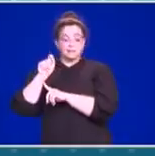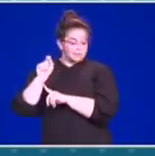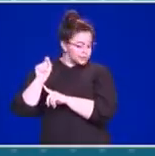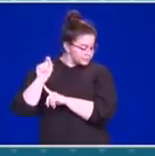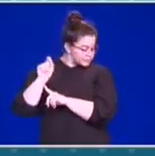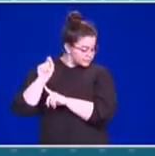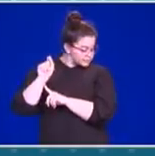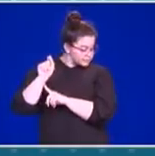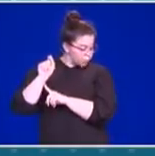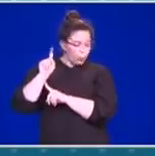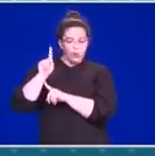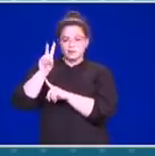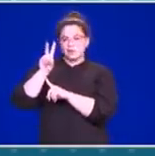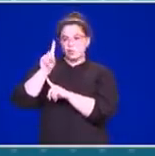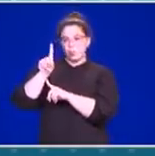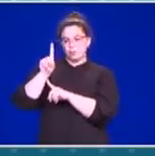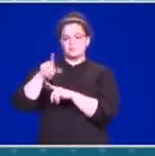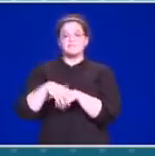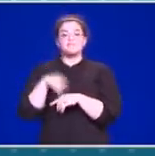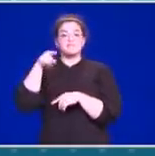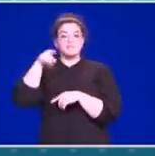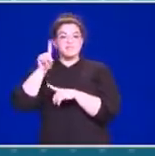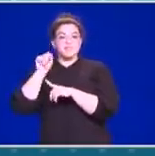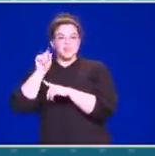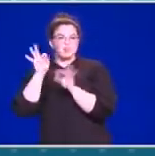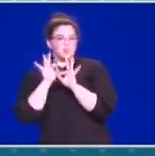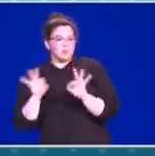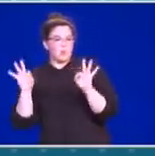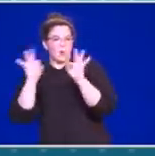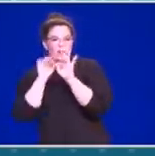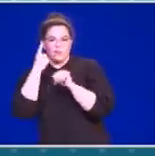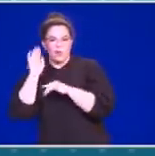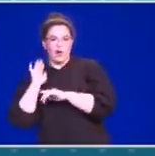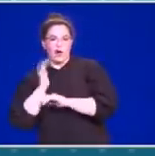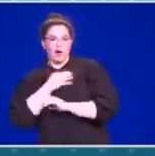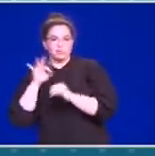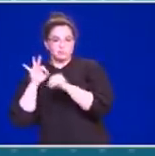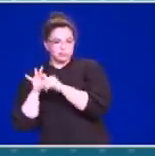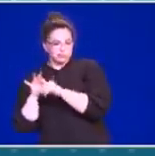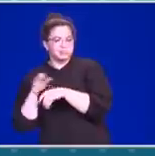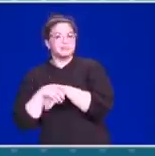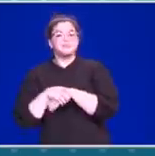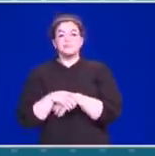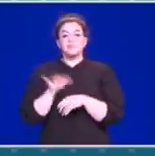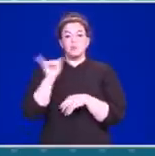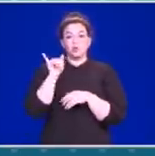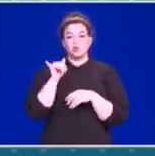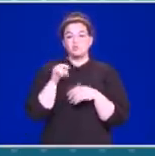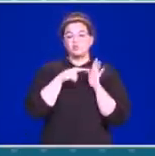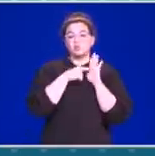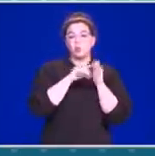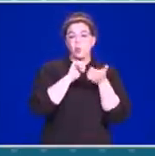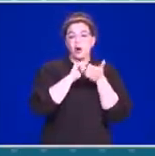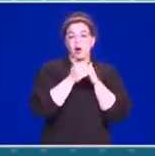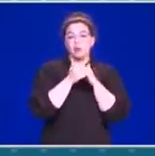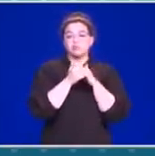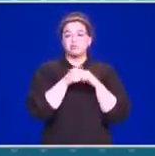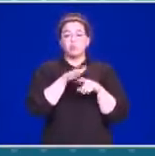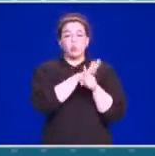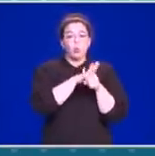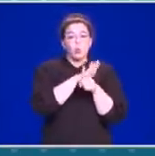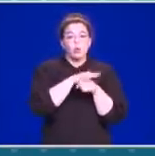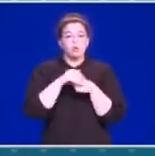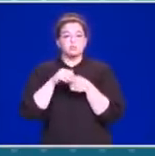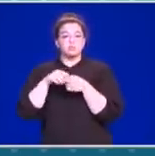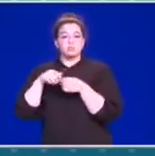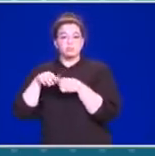File. These data play an important role in our democracy and also begin to illuminate how the local and demographic makeup of our nation has